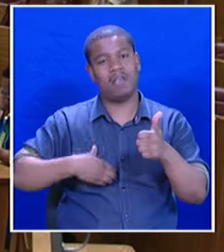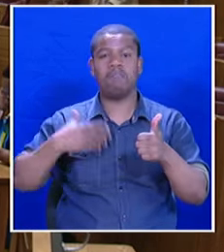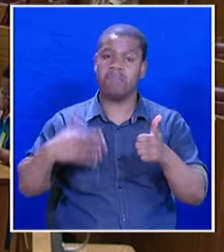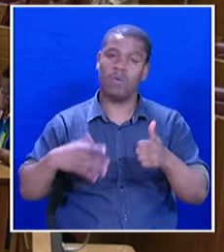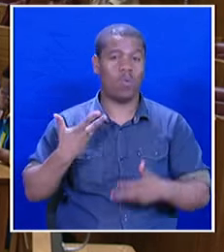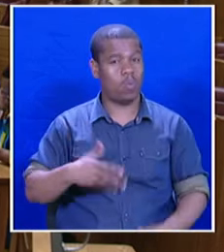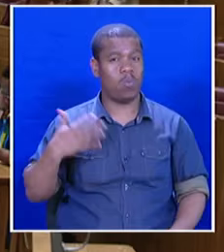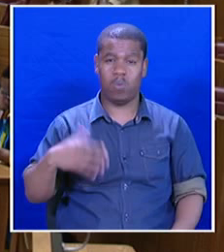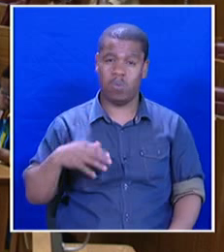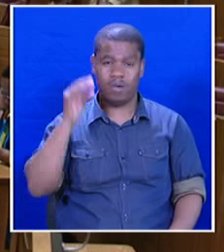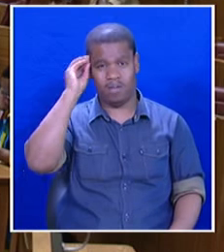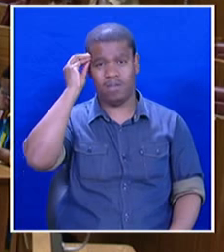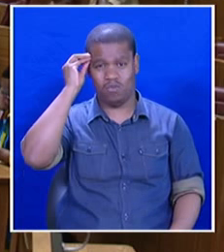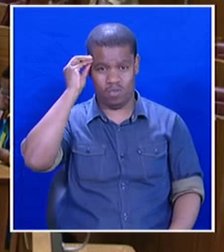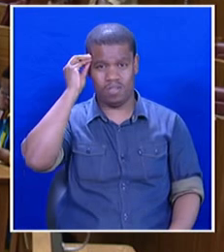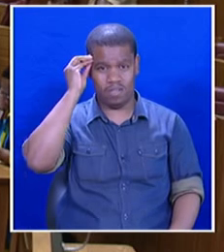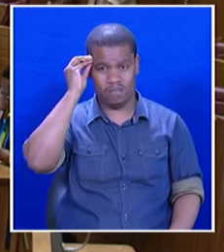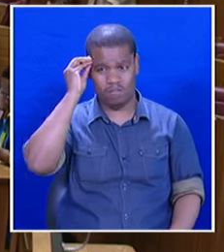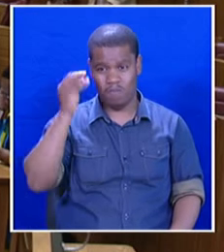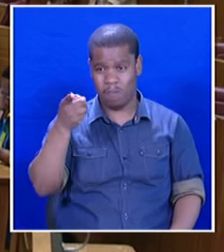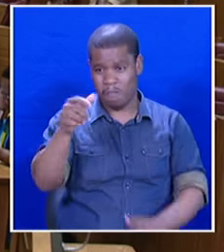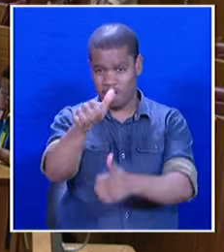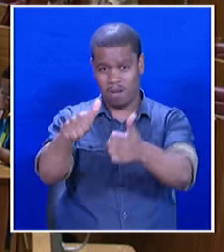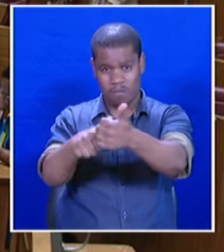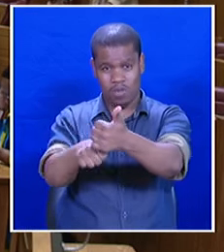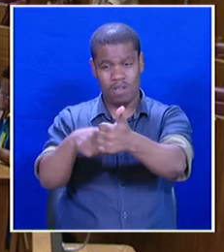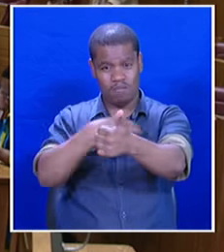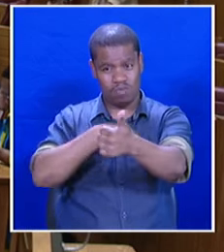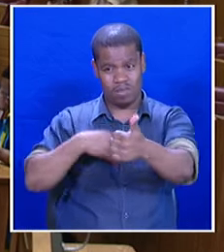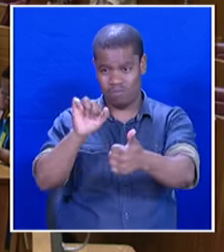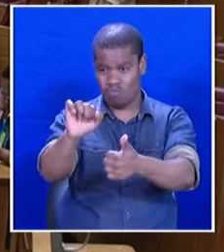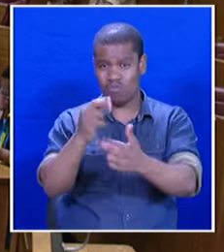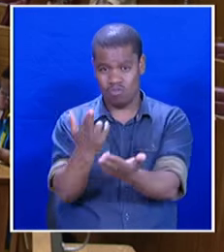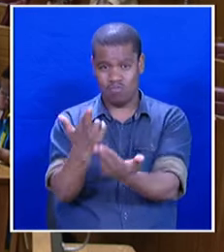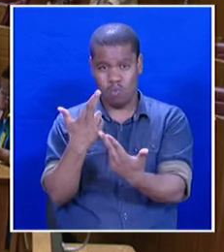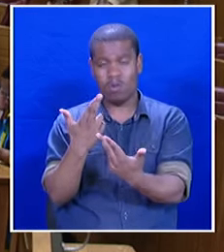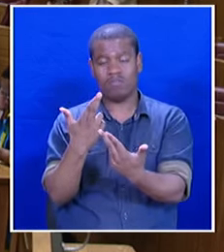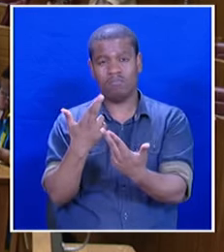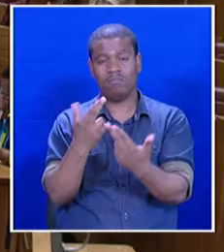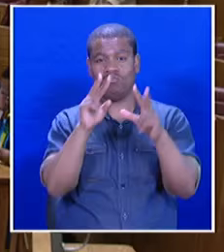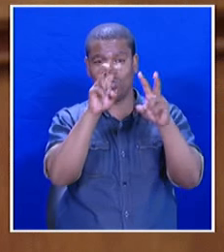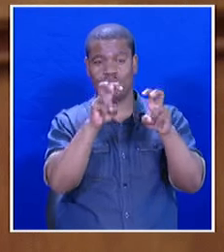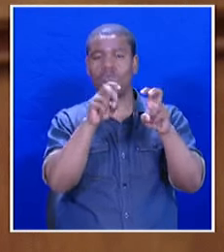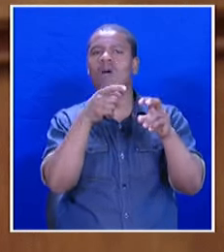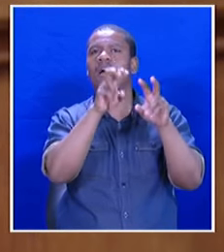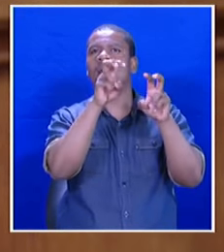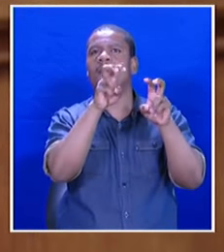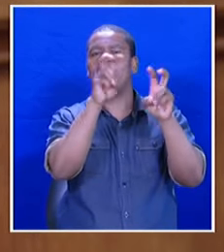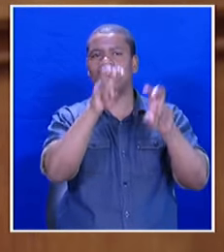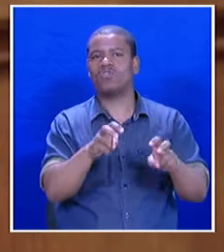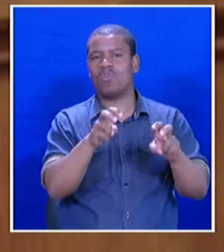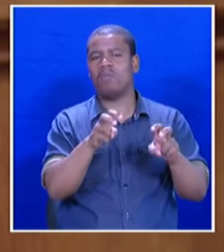the Honourable Deputy President's response to the Eskom question on the Board of